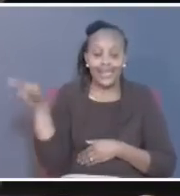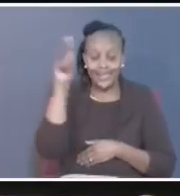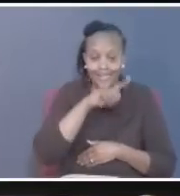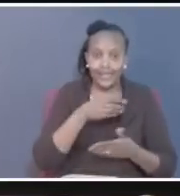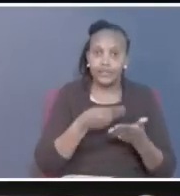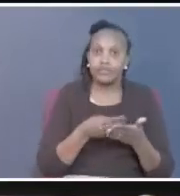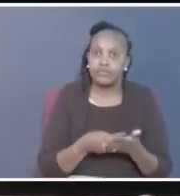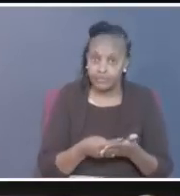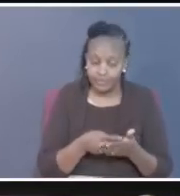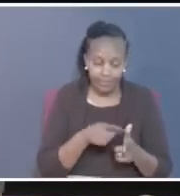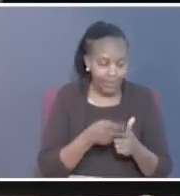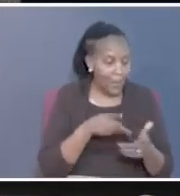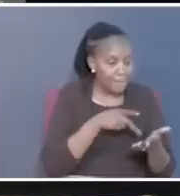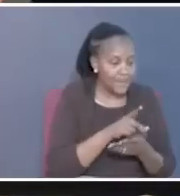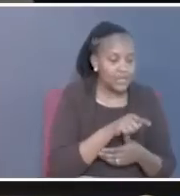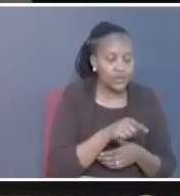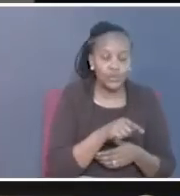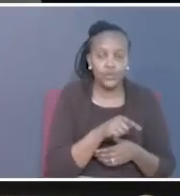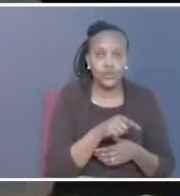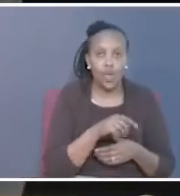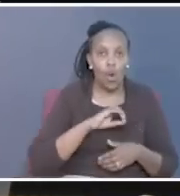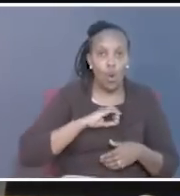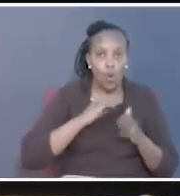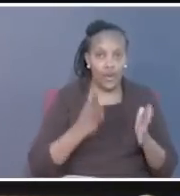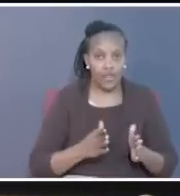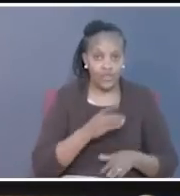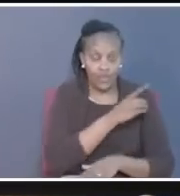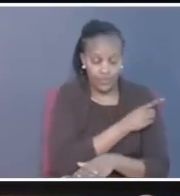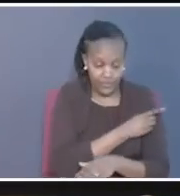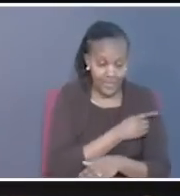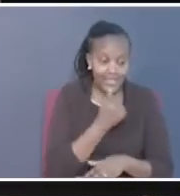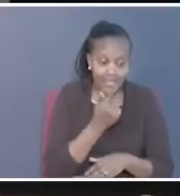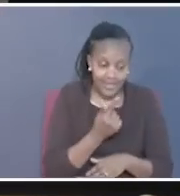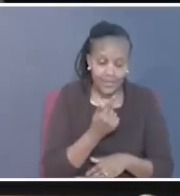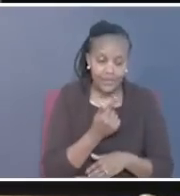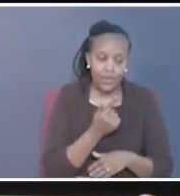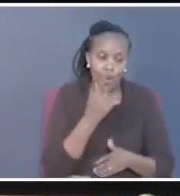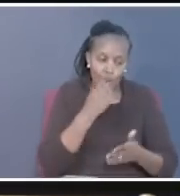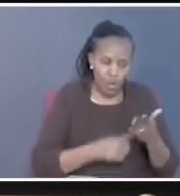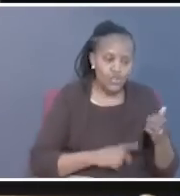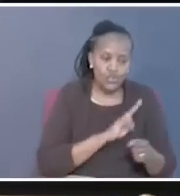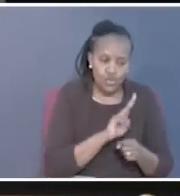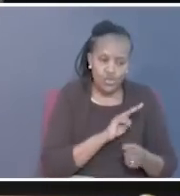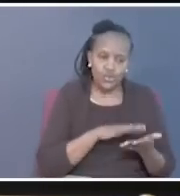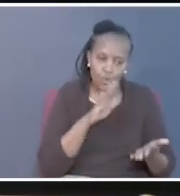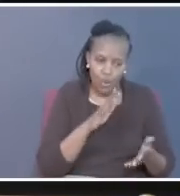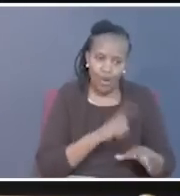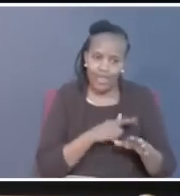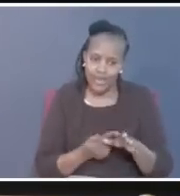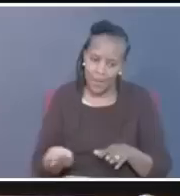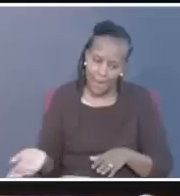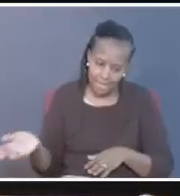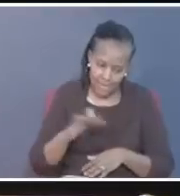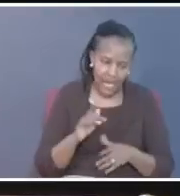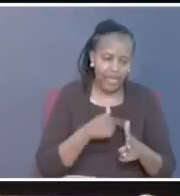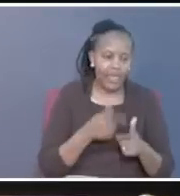the innkeeper, telling the innkeeper, take care of him. And whatever more you spend, when I return,